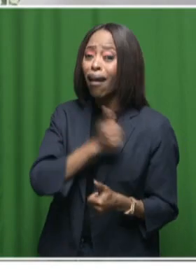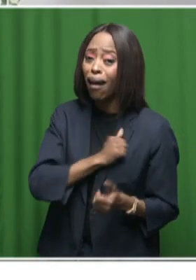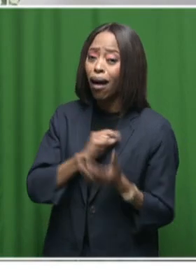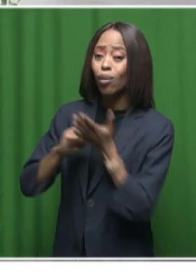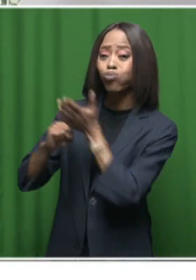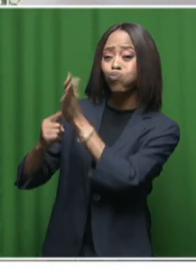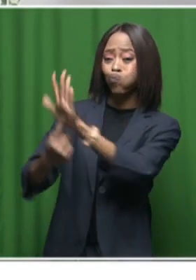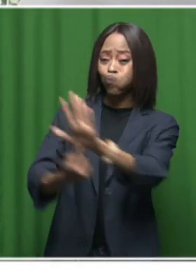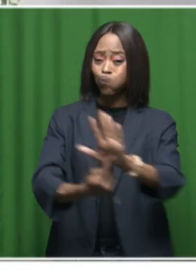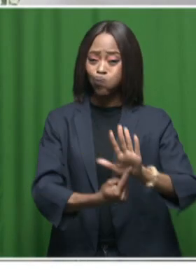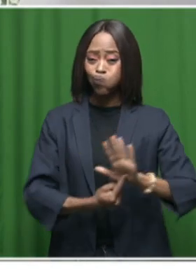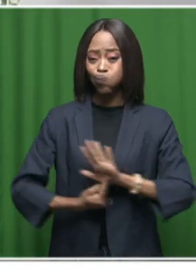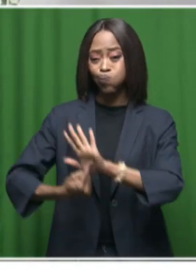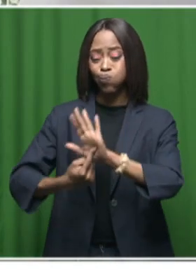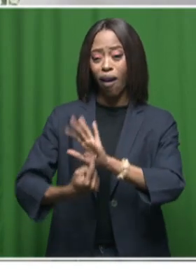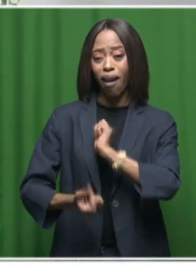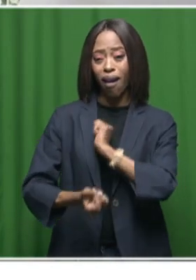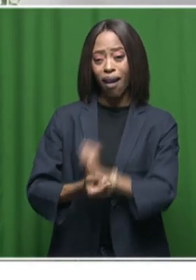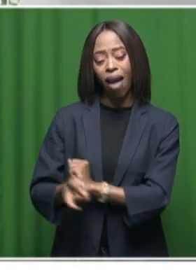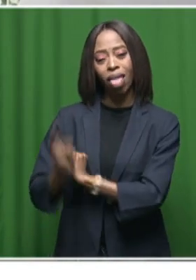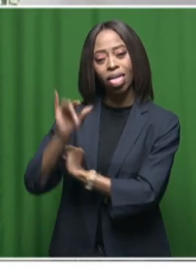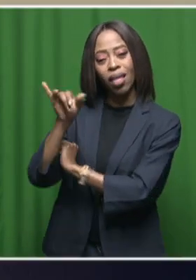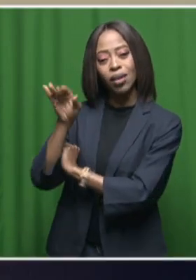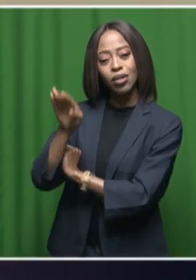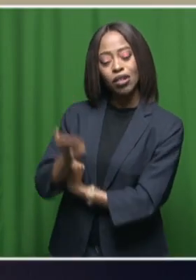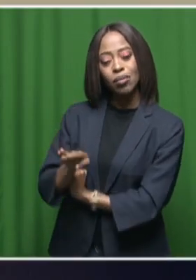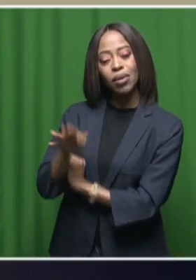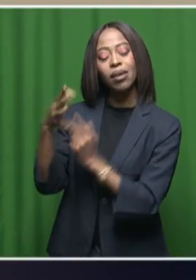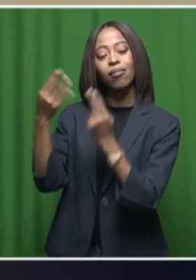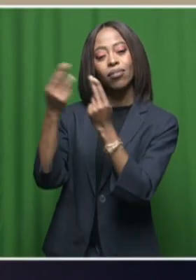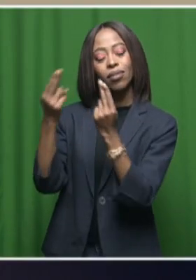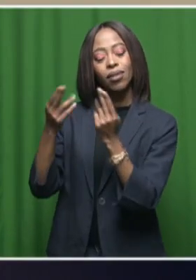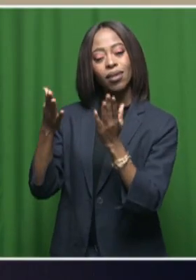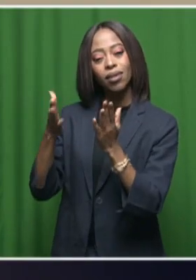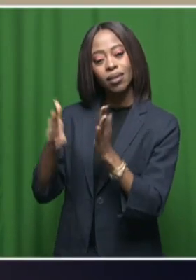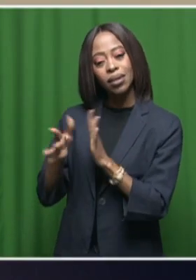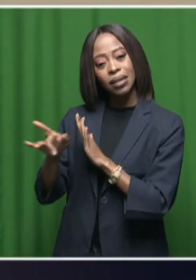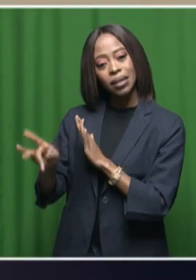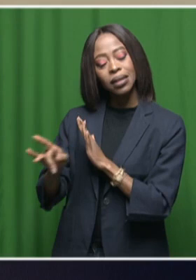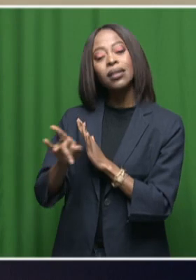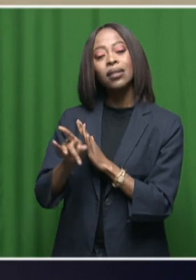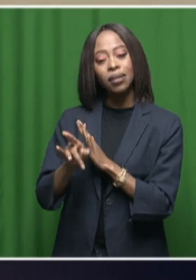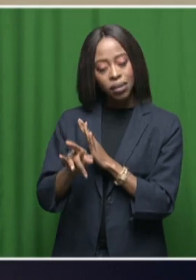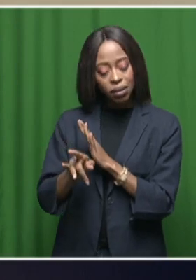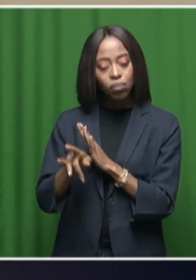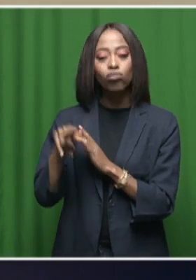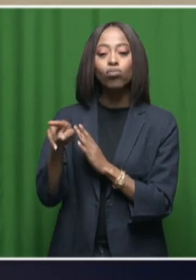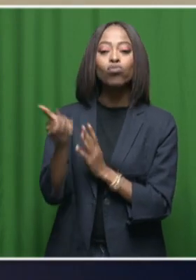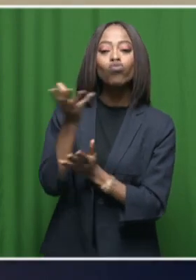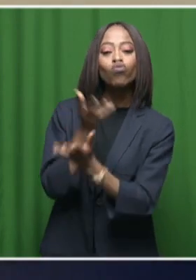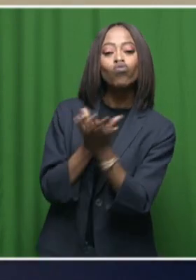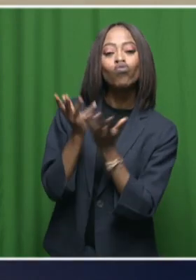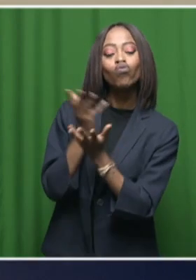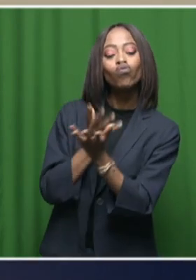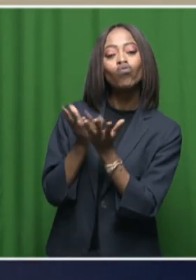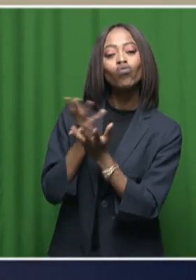going forward. That was Johannesburg-based artist Bevan De Wet, and he's been speaking to